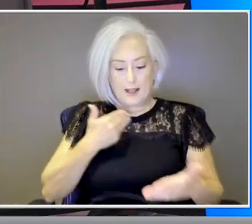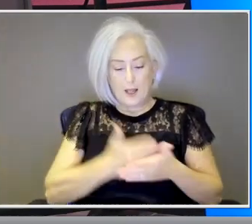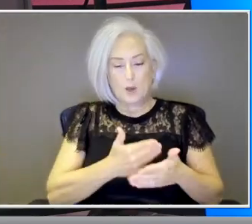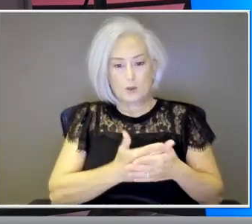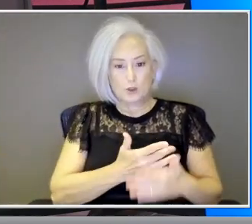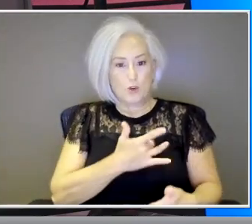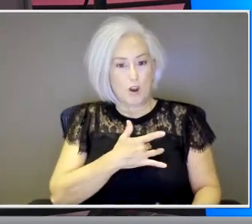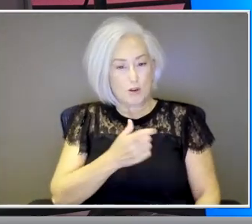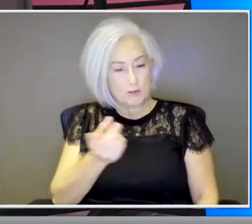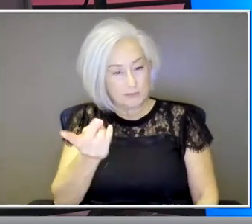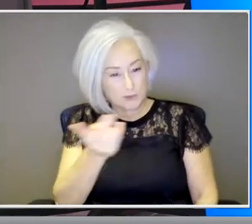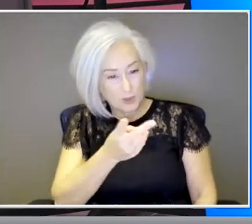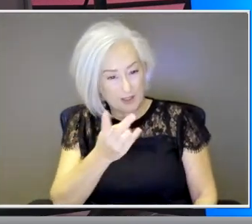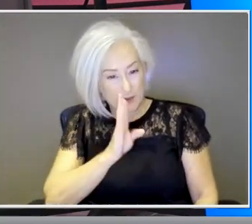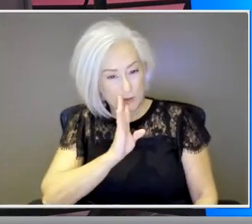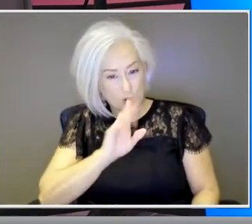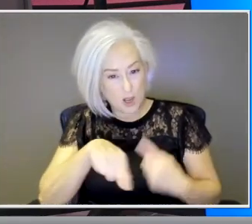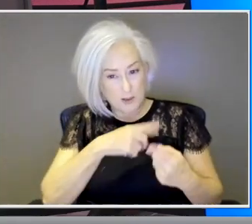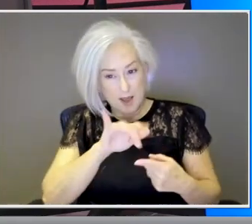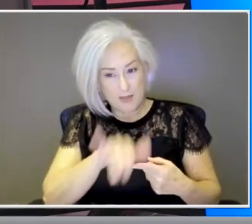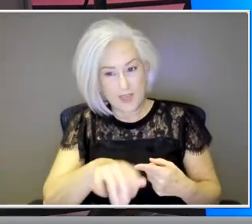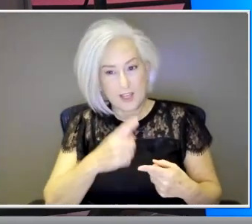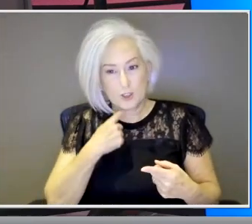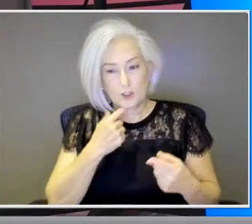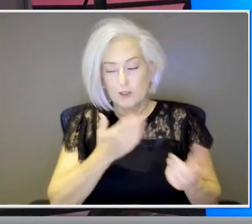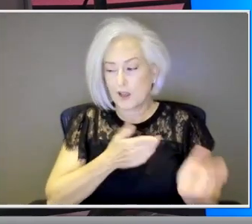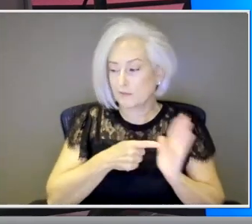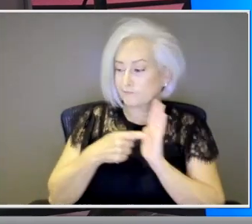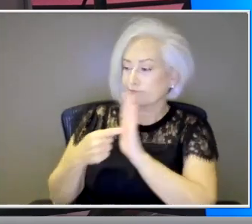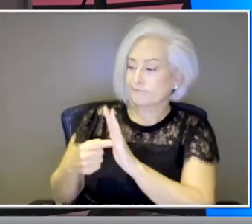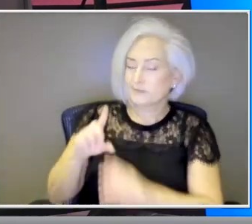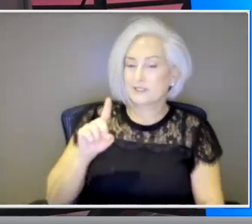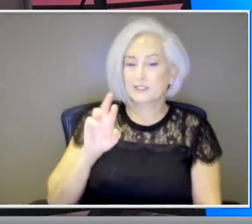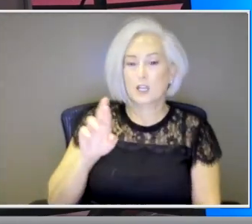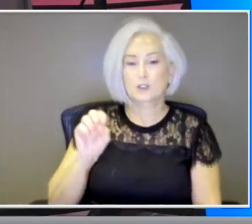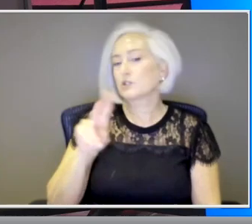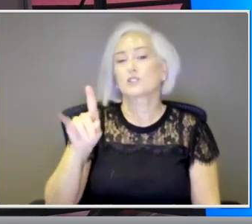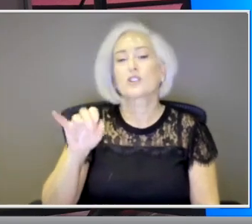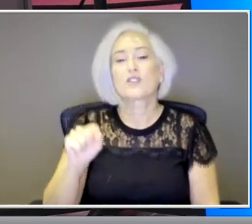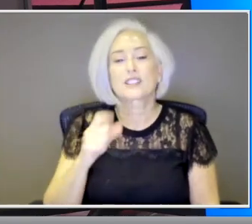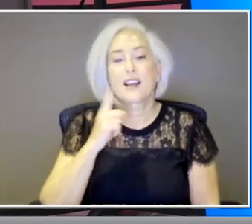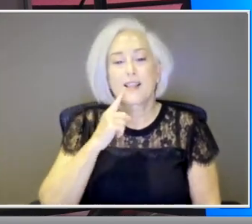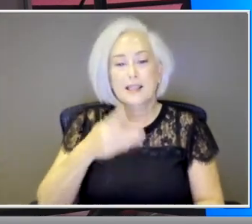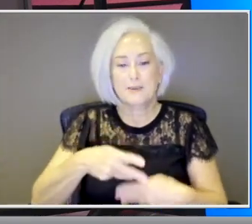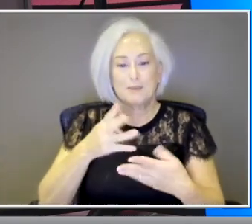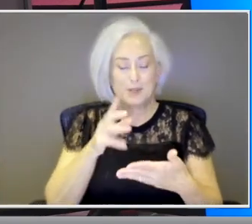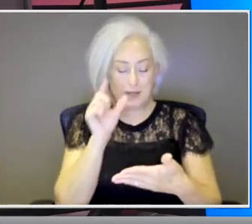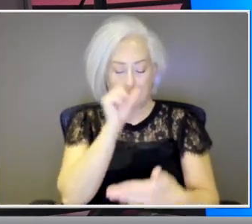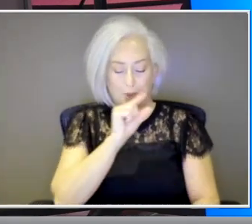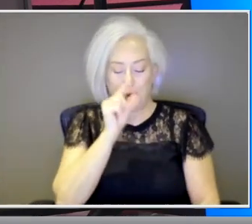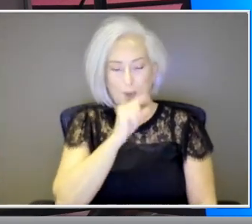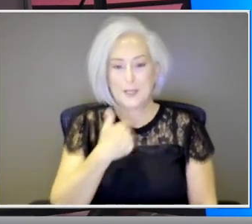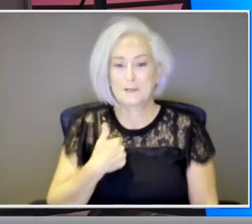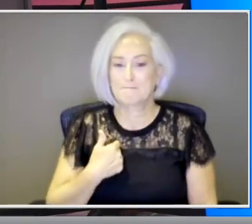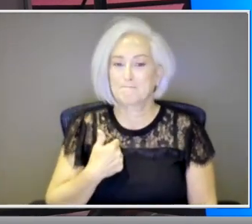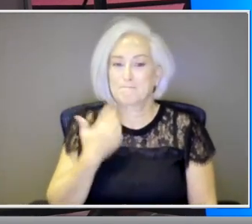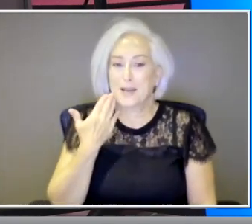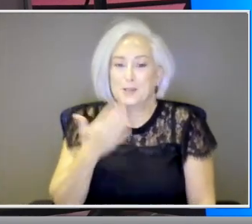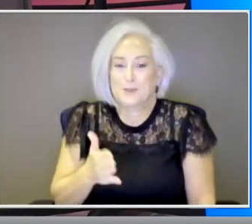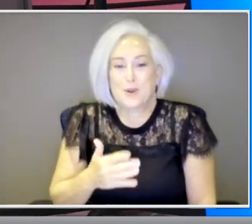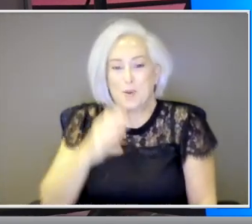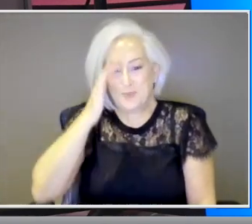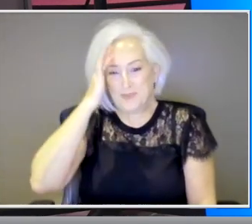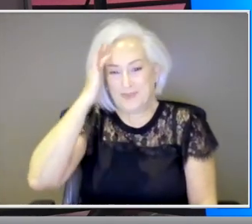you want to talk about this, or should I take this to Dr. Surface after his clinic? Looking for the Google. Okay, all right. I don't know if you've got You're one. a If you got one pediatric there.